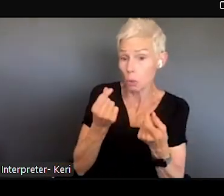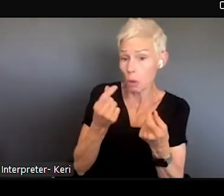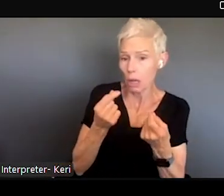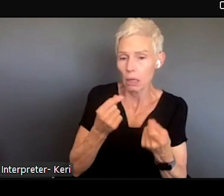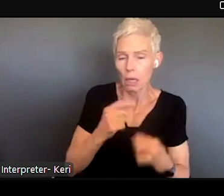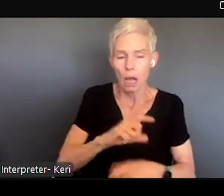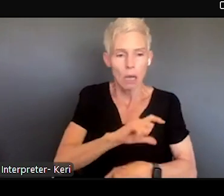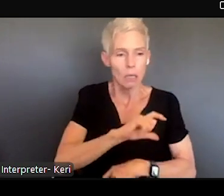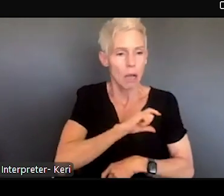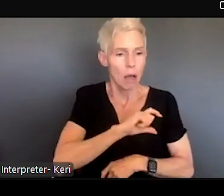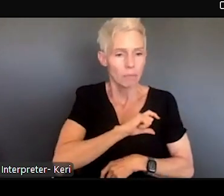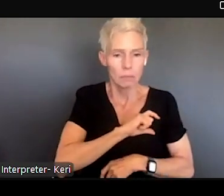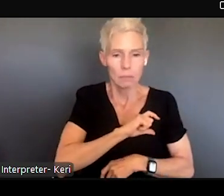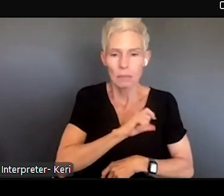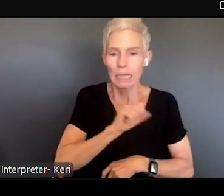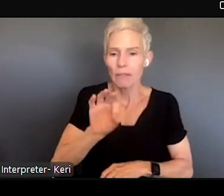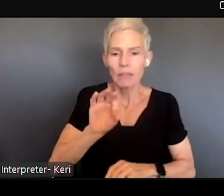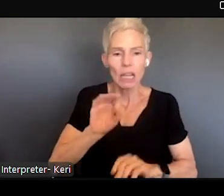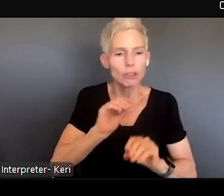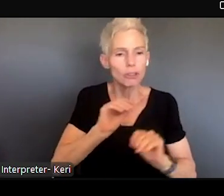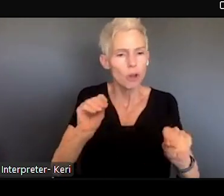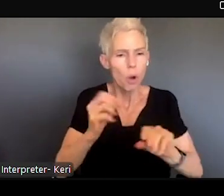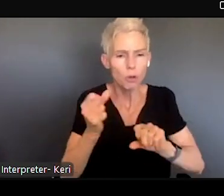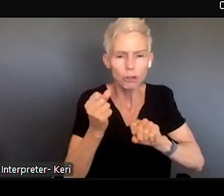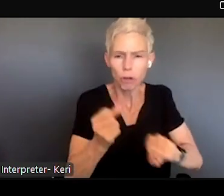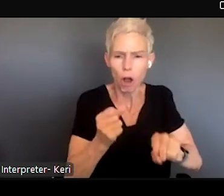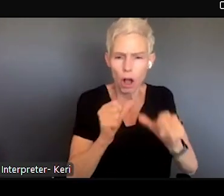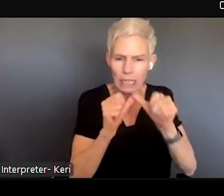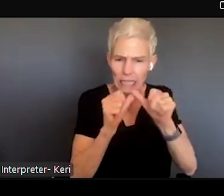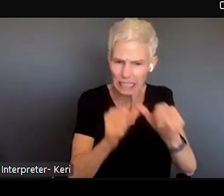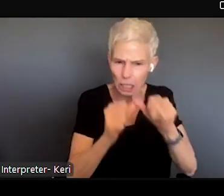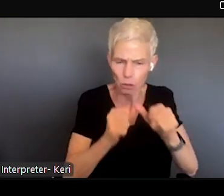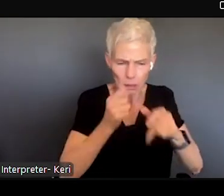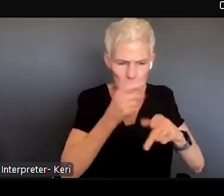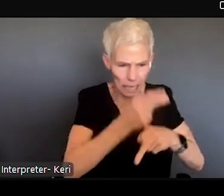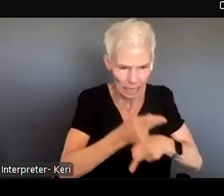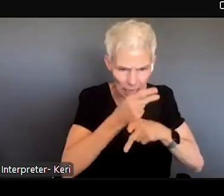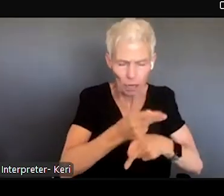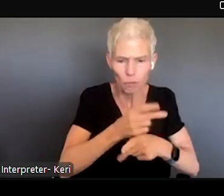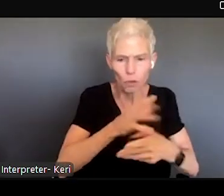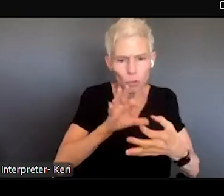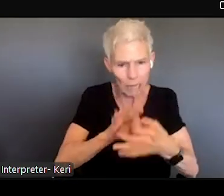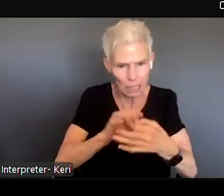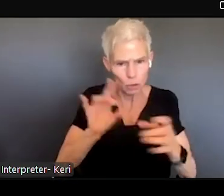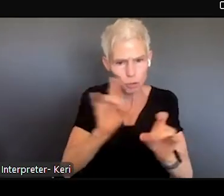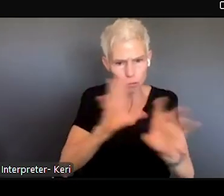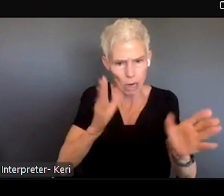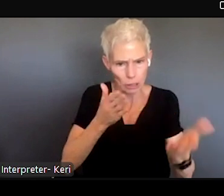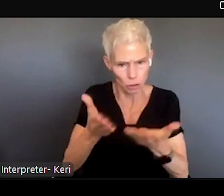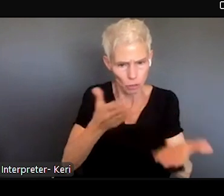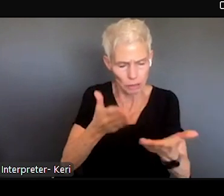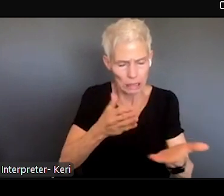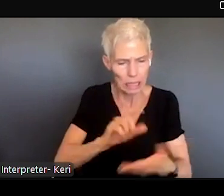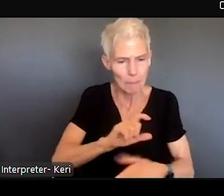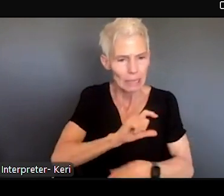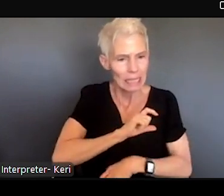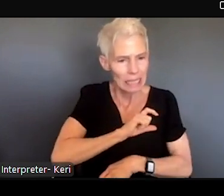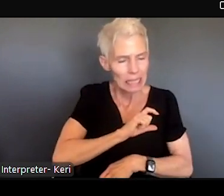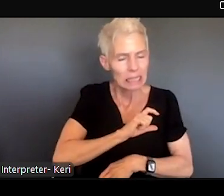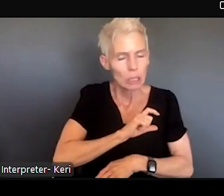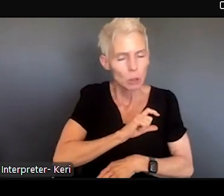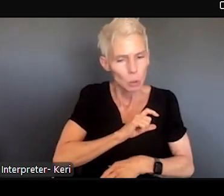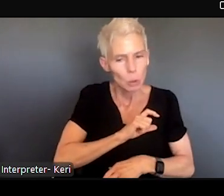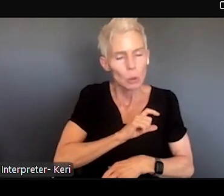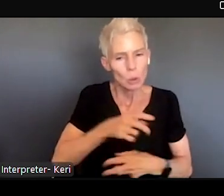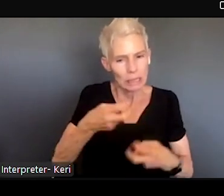enforcement. If there is not a strong continuum of care or crisis services, police have a very